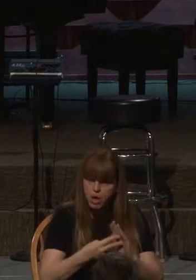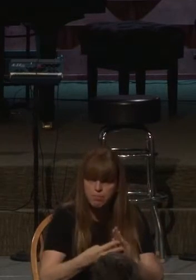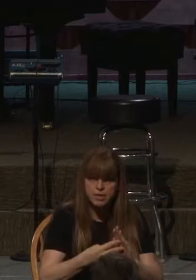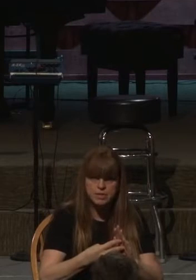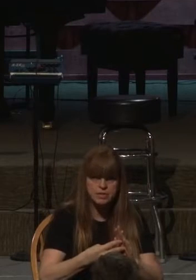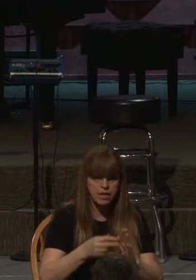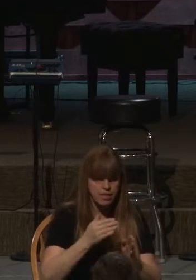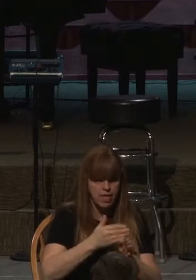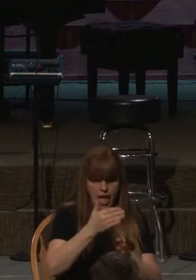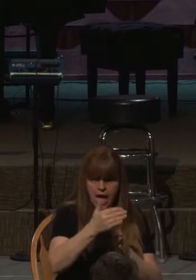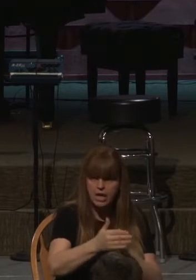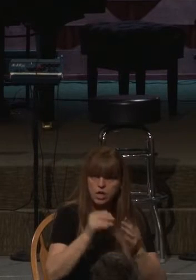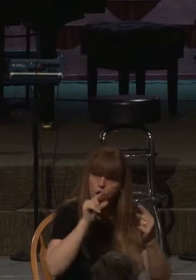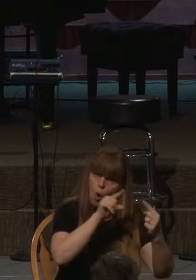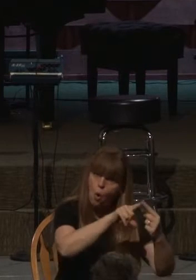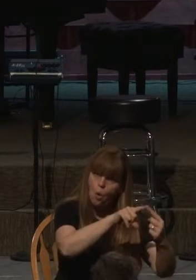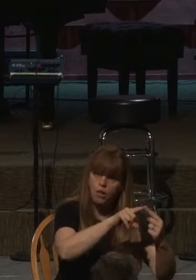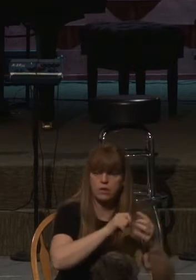goal is.